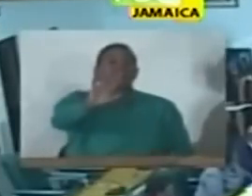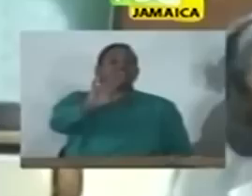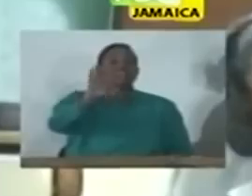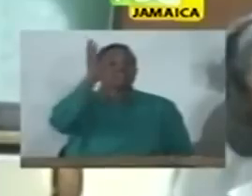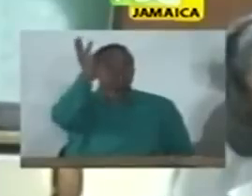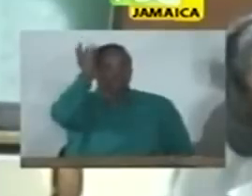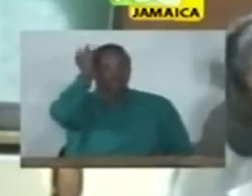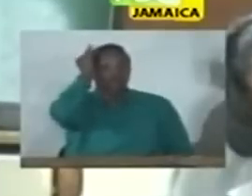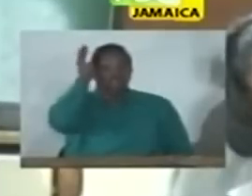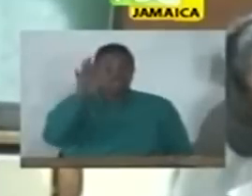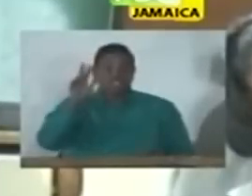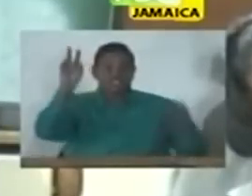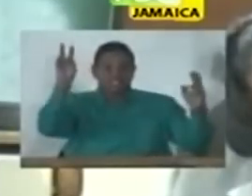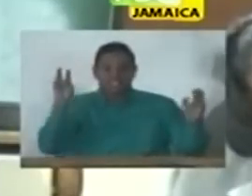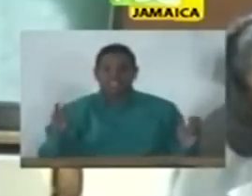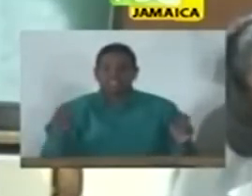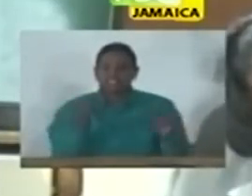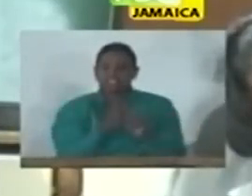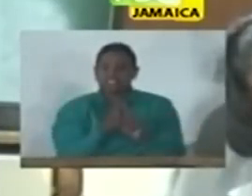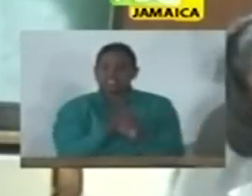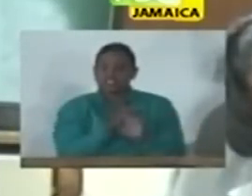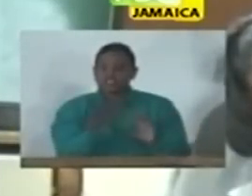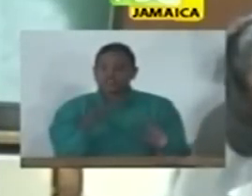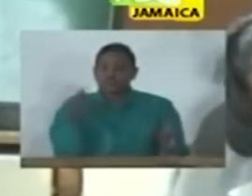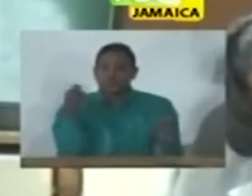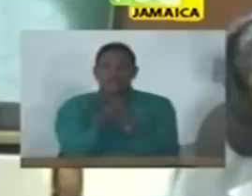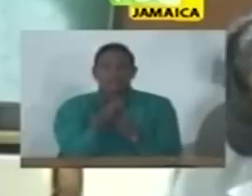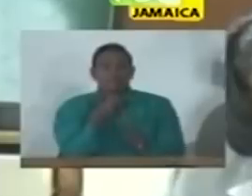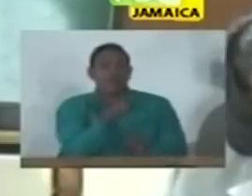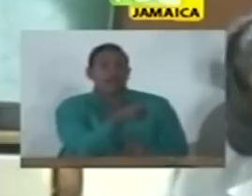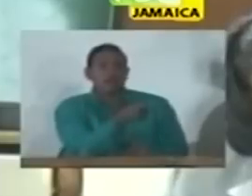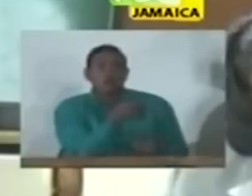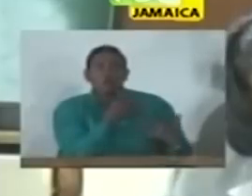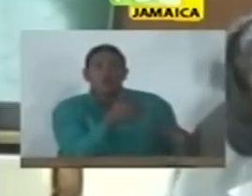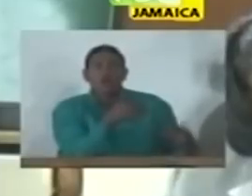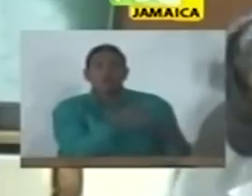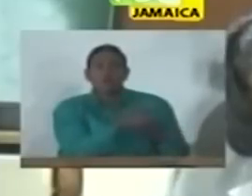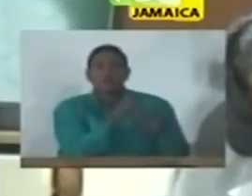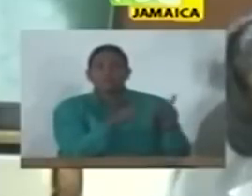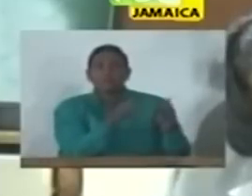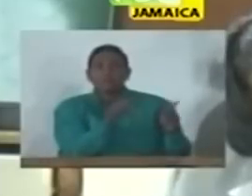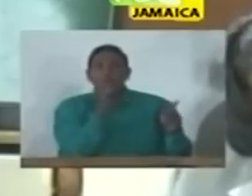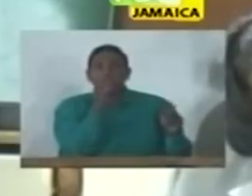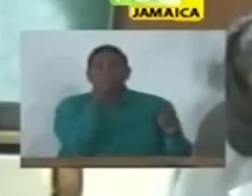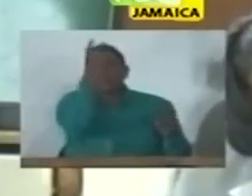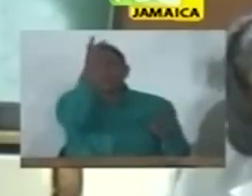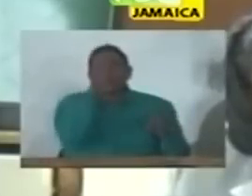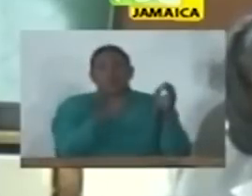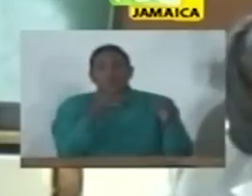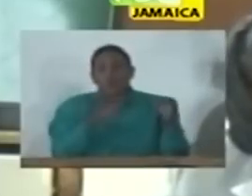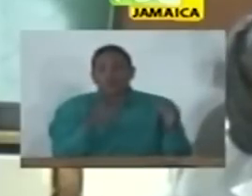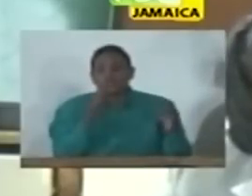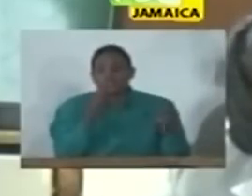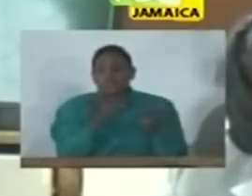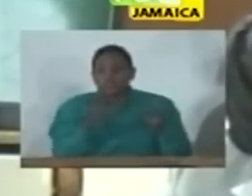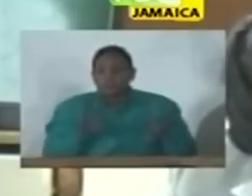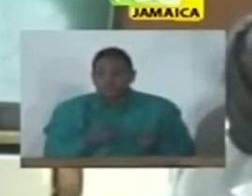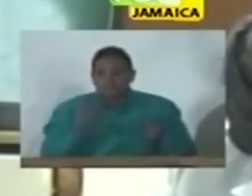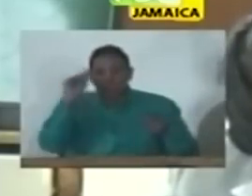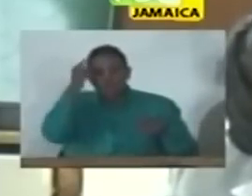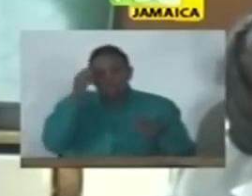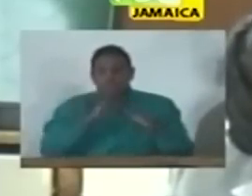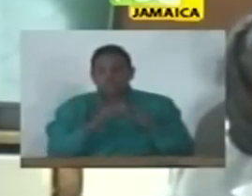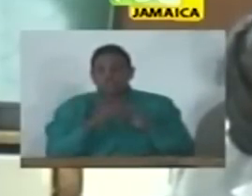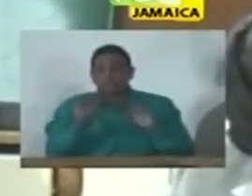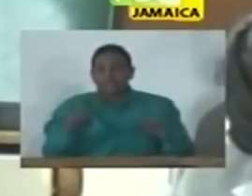consideration, the issue does not affect the case, is not a position which the government of Jamaica can take.